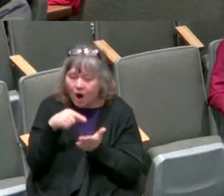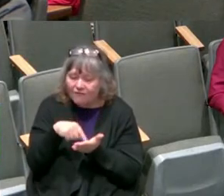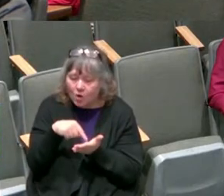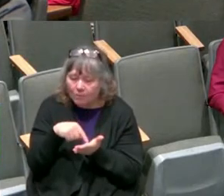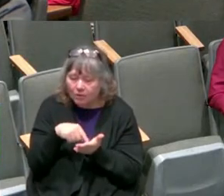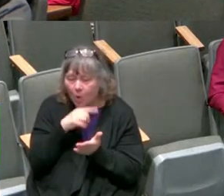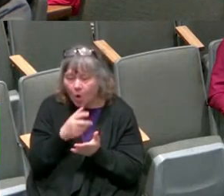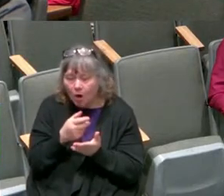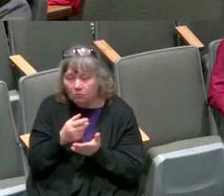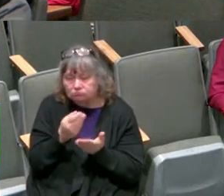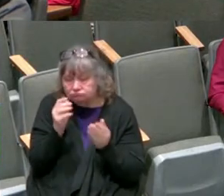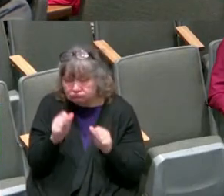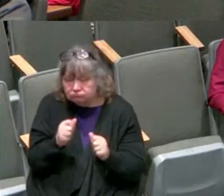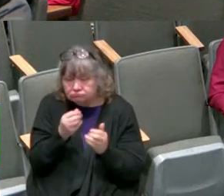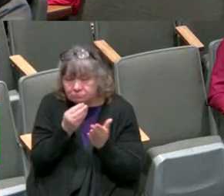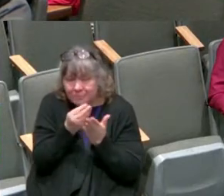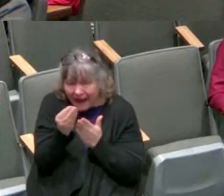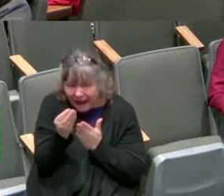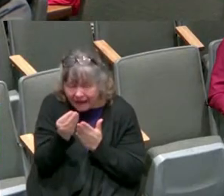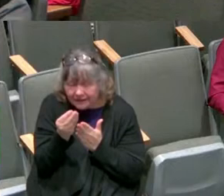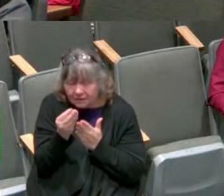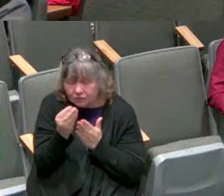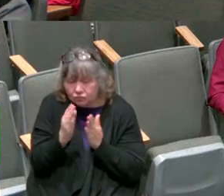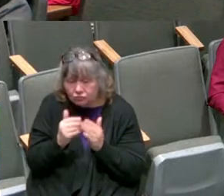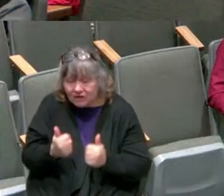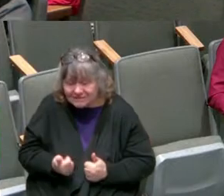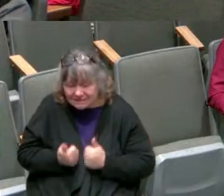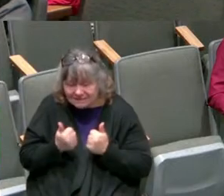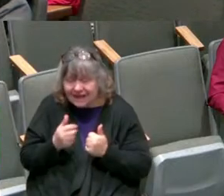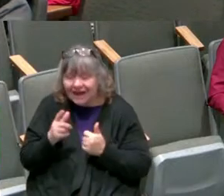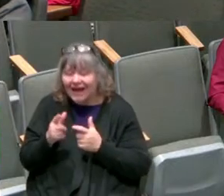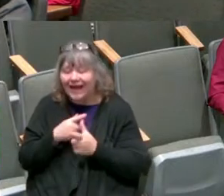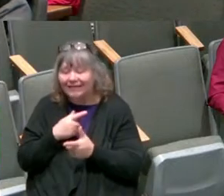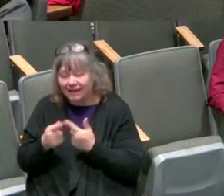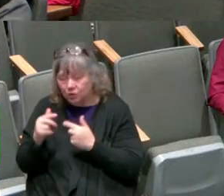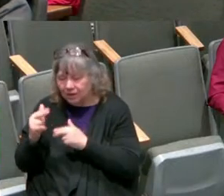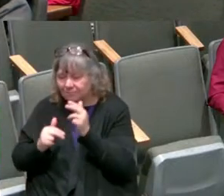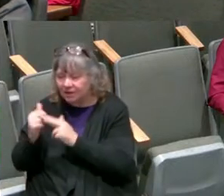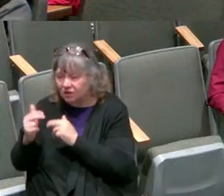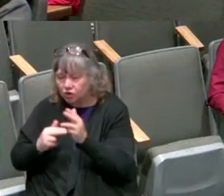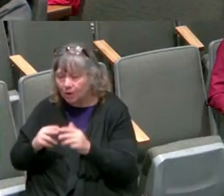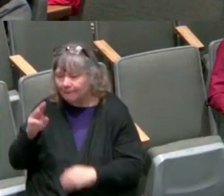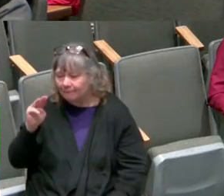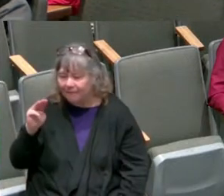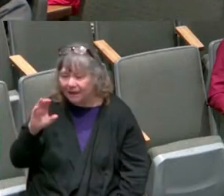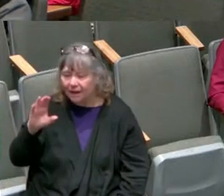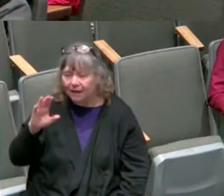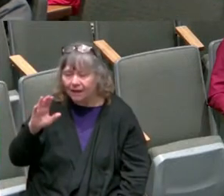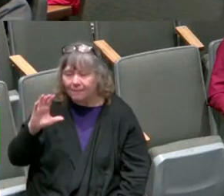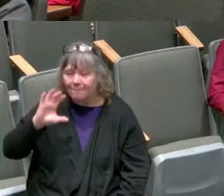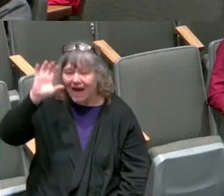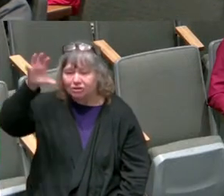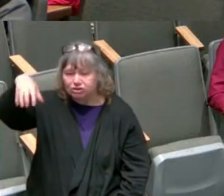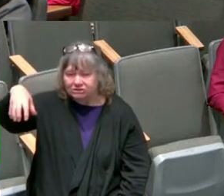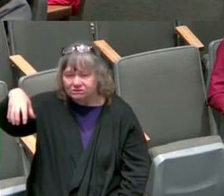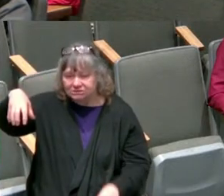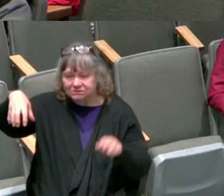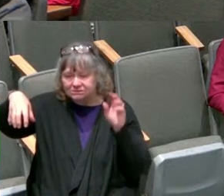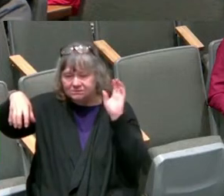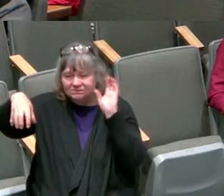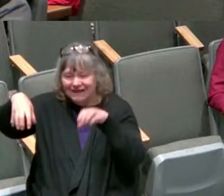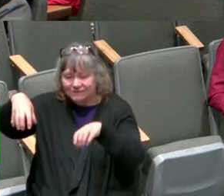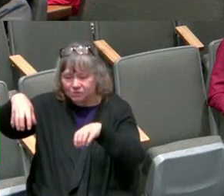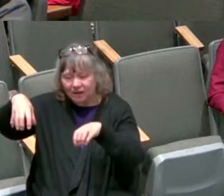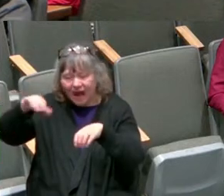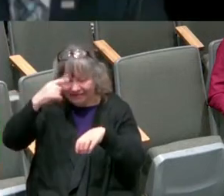or attainable uh uh residents and then you can build your mcmansions adjacent to it so I think it's